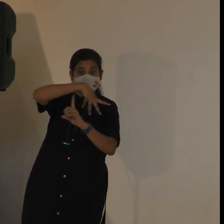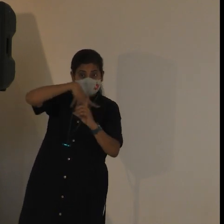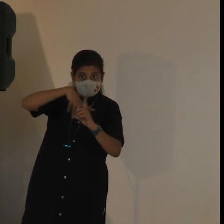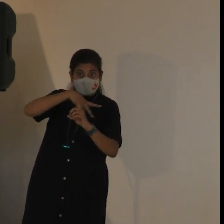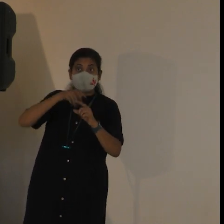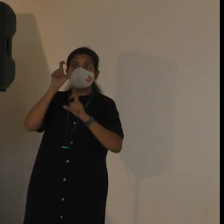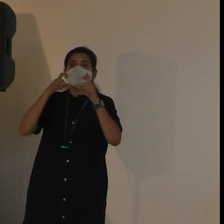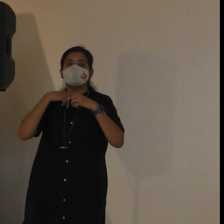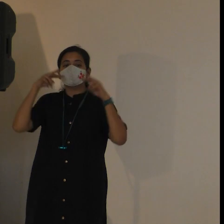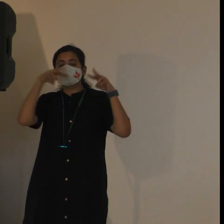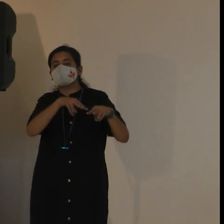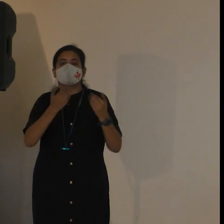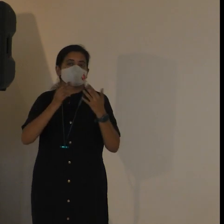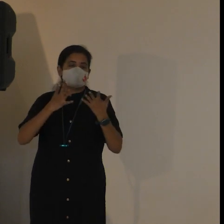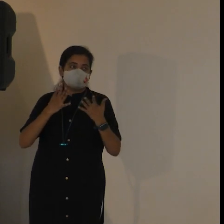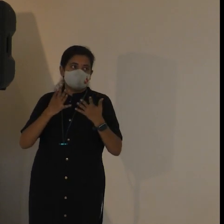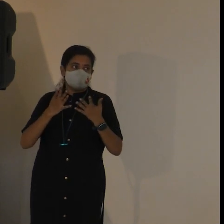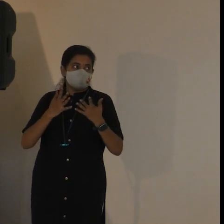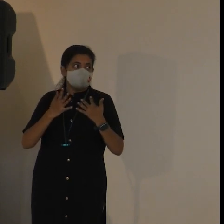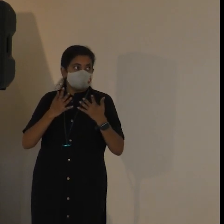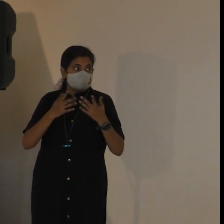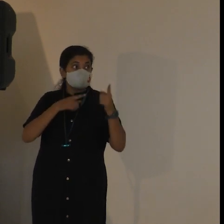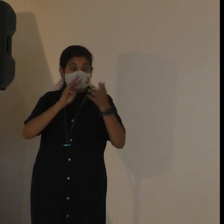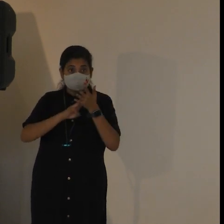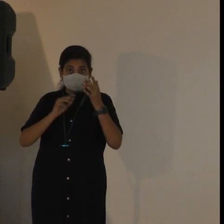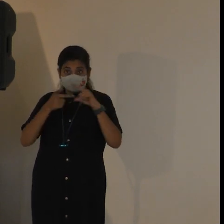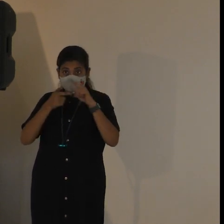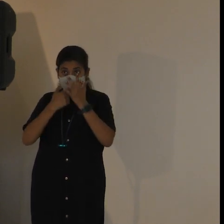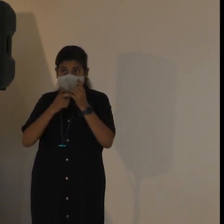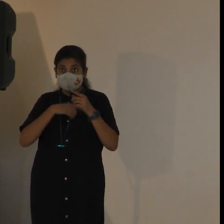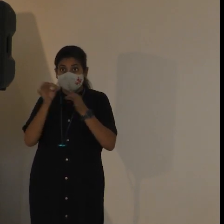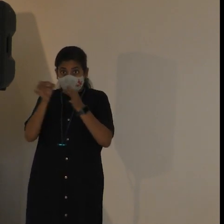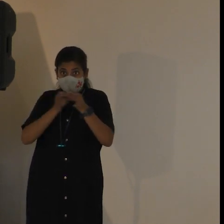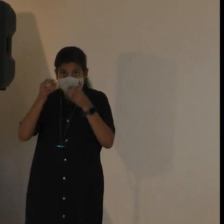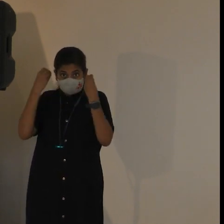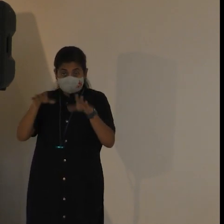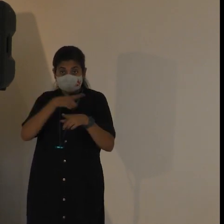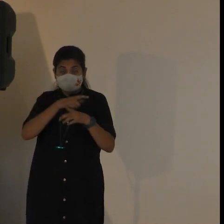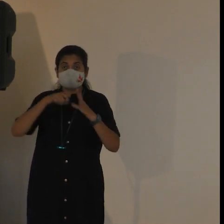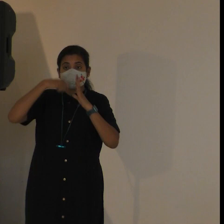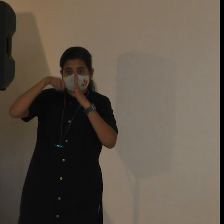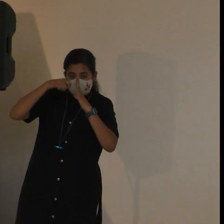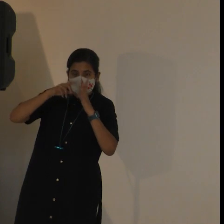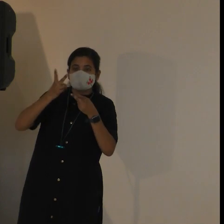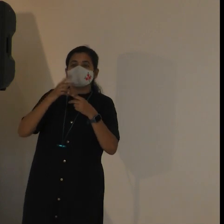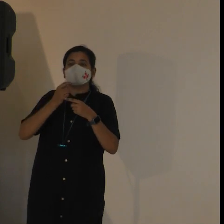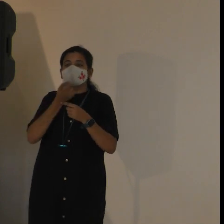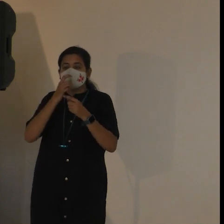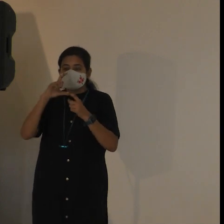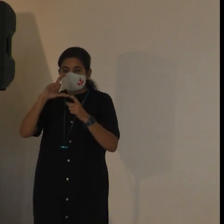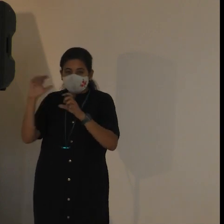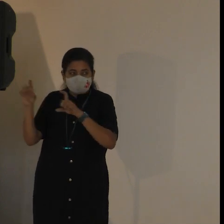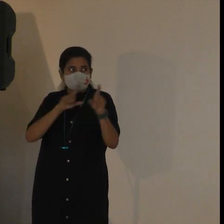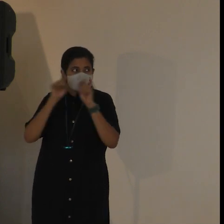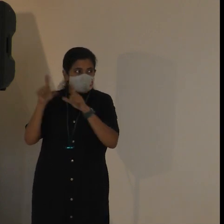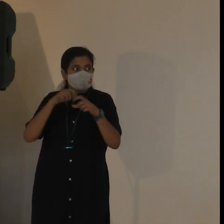not visible in the final project, which is if Meera explains that, she has to shoot the medicine bottle this way and this way for